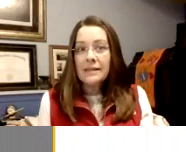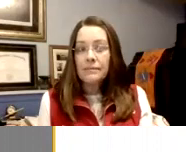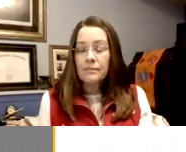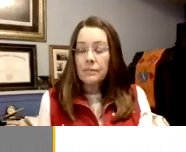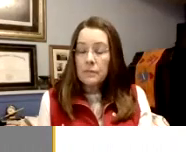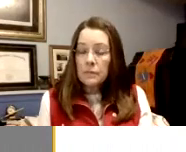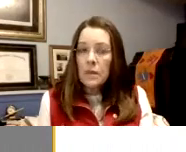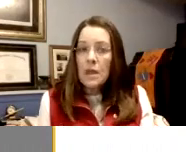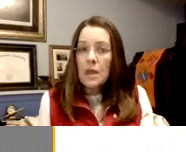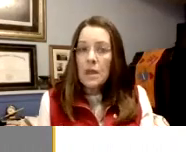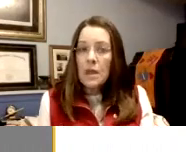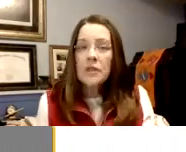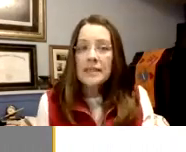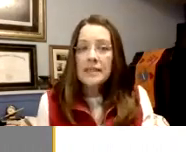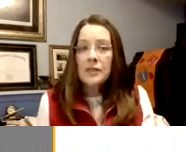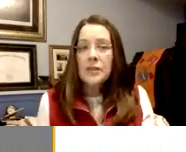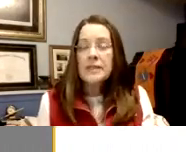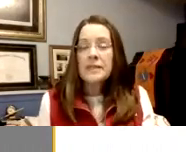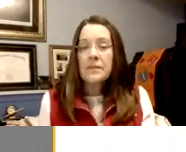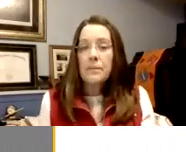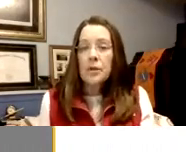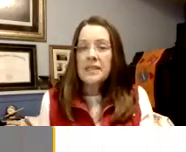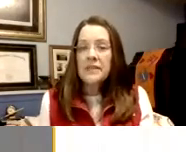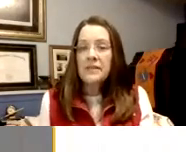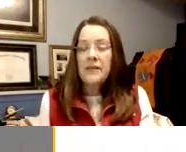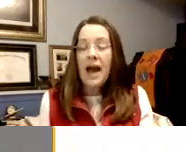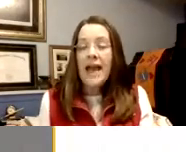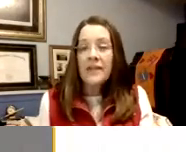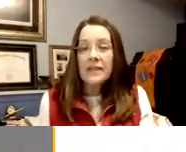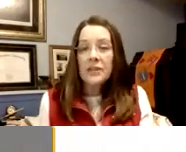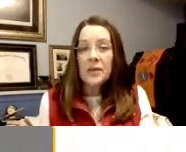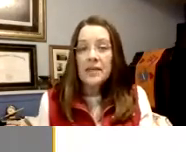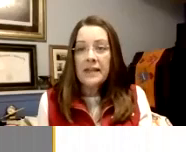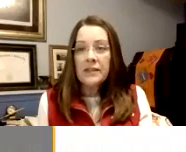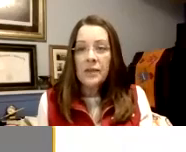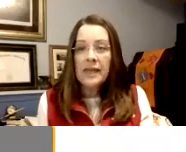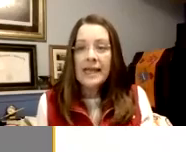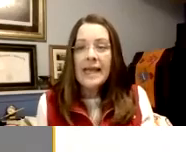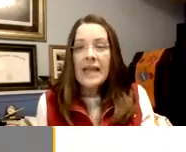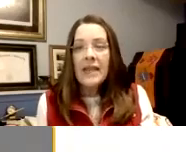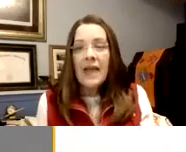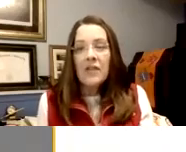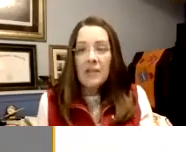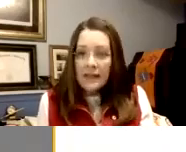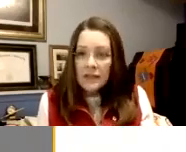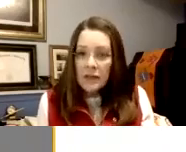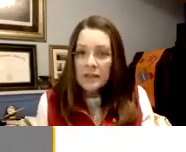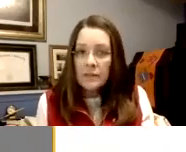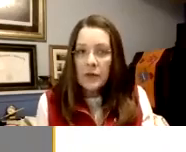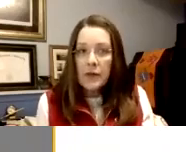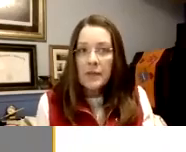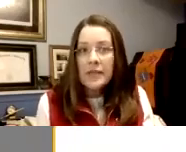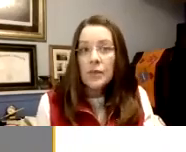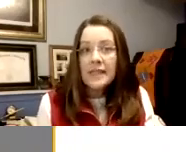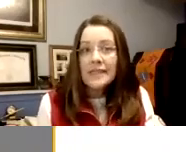diagnoses. It's when we start to see students merging into high phase 2 and into phase 3 that the line starts to blur,